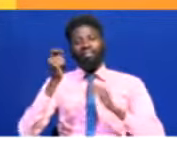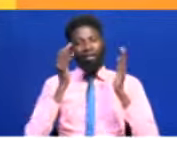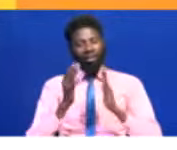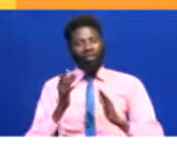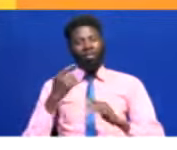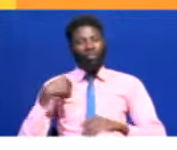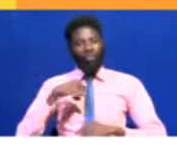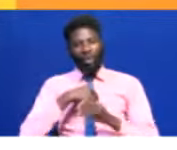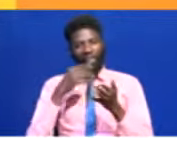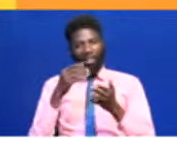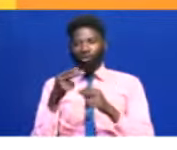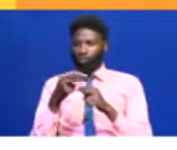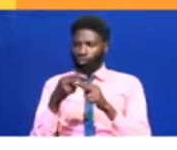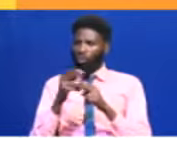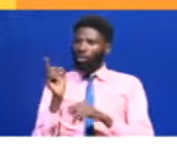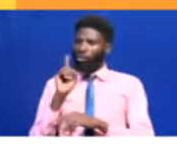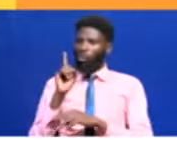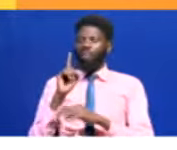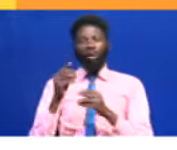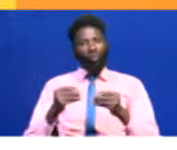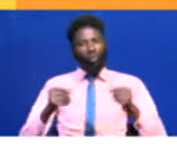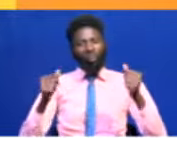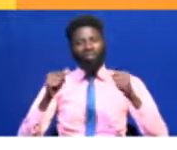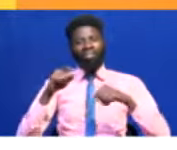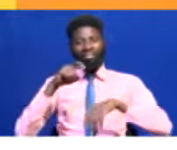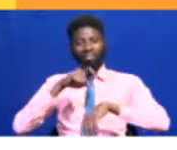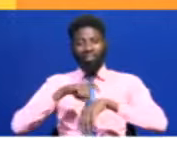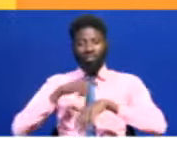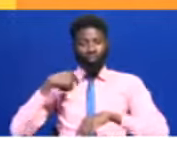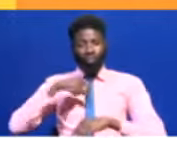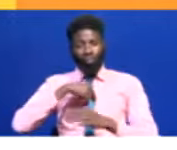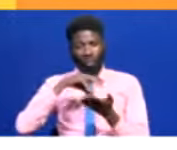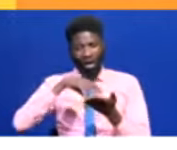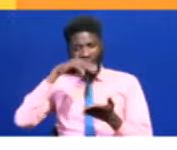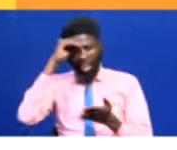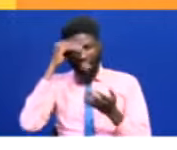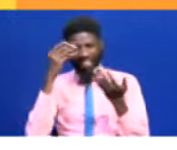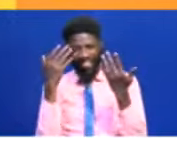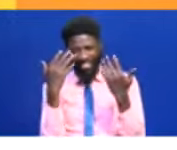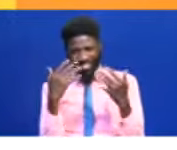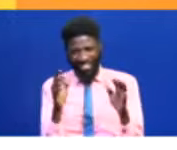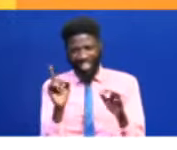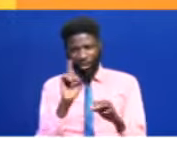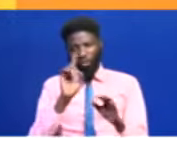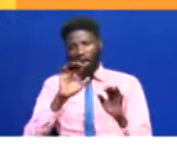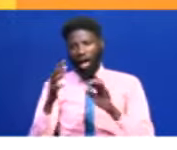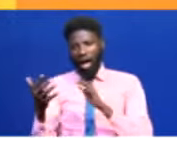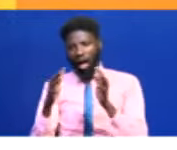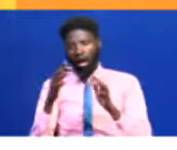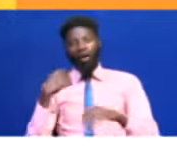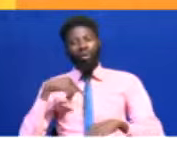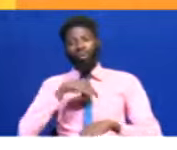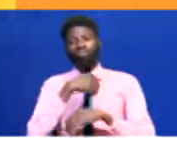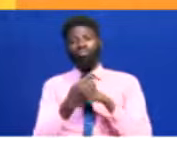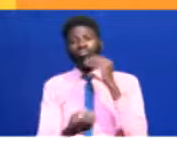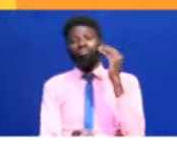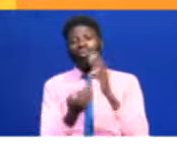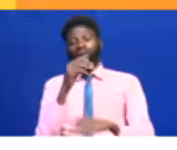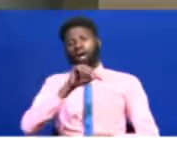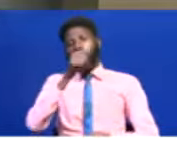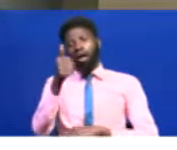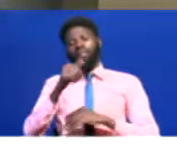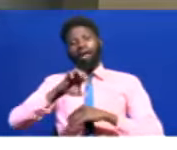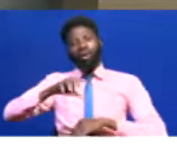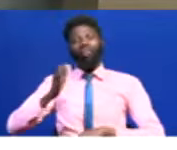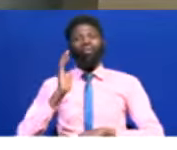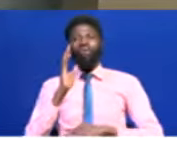Nairobi. And from the lessons that we've learned, rolling out to other counties will be much easier and much faster. Mm-hmm.